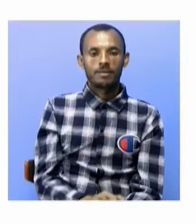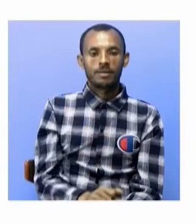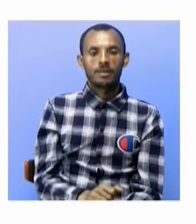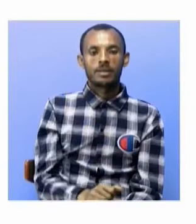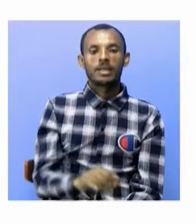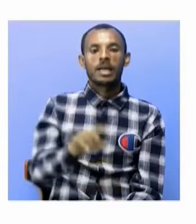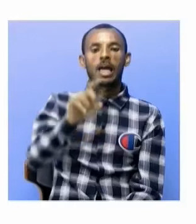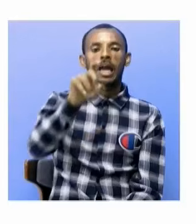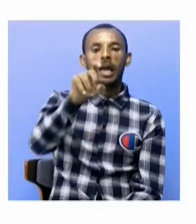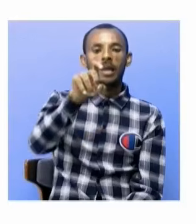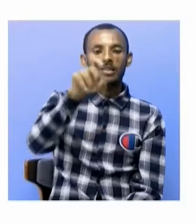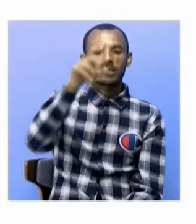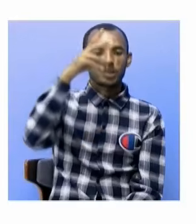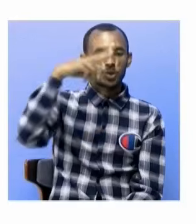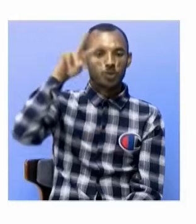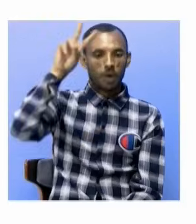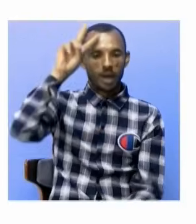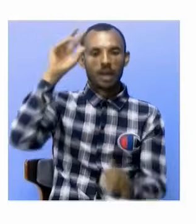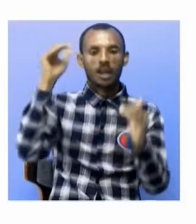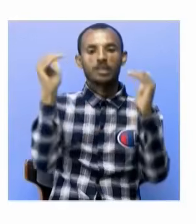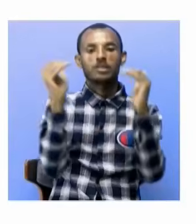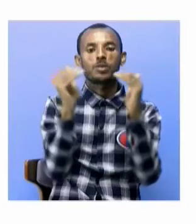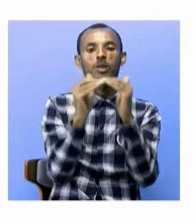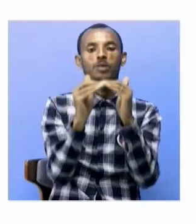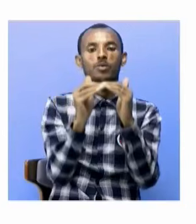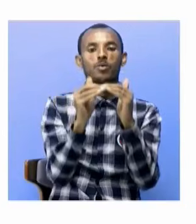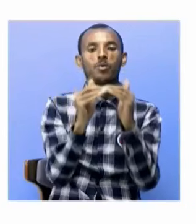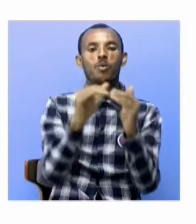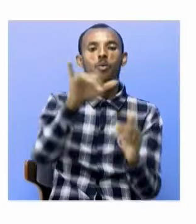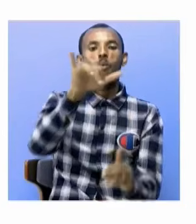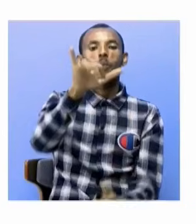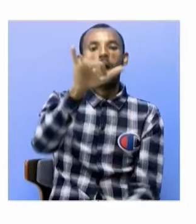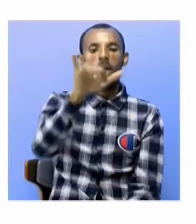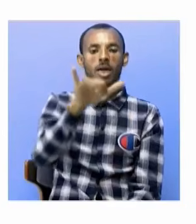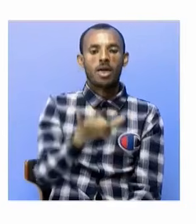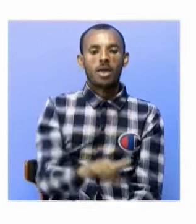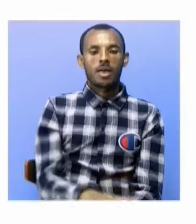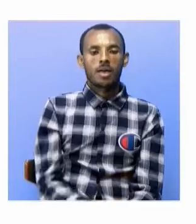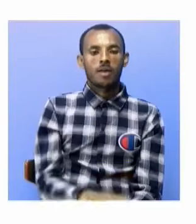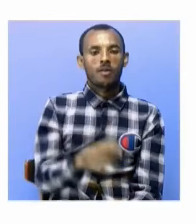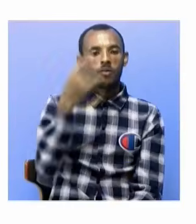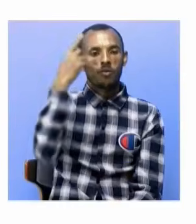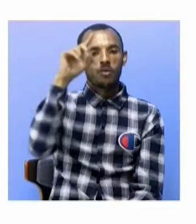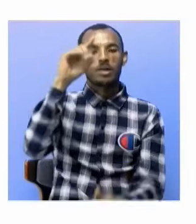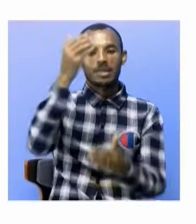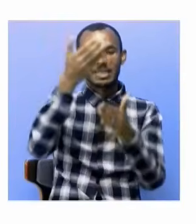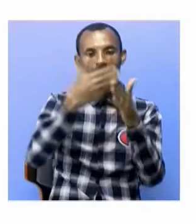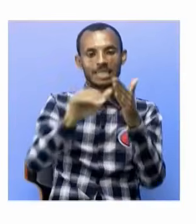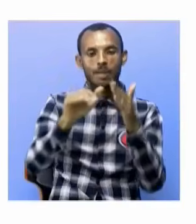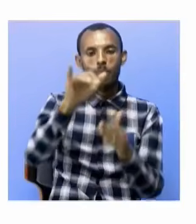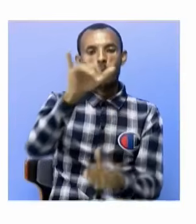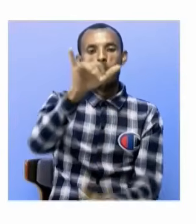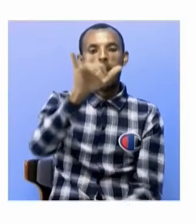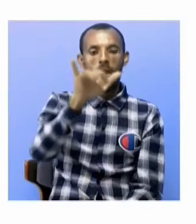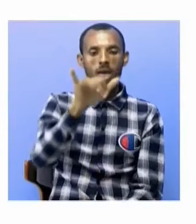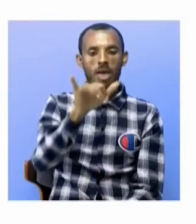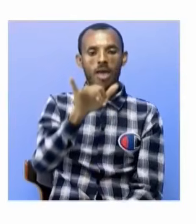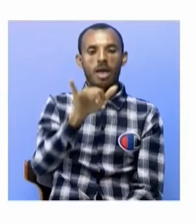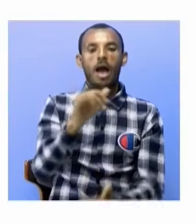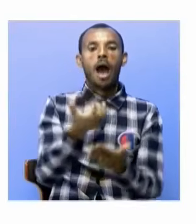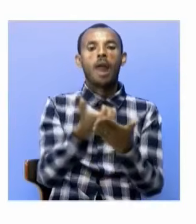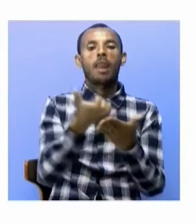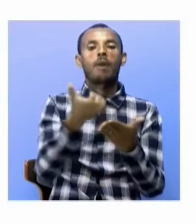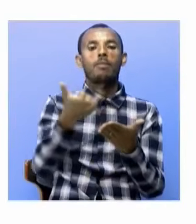x squared is equals to y, for some y an element